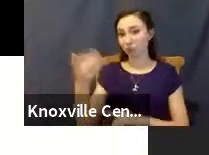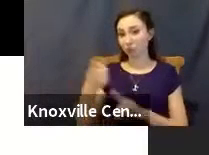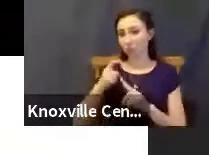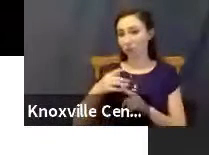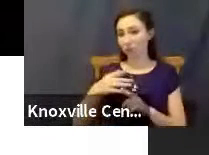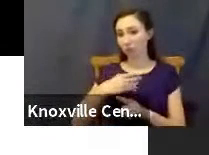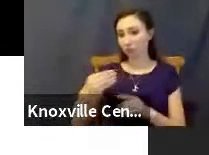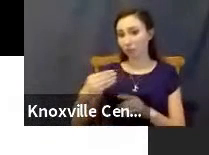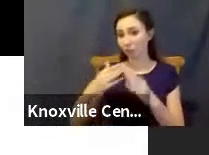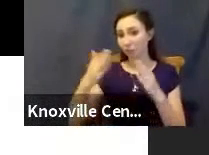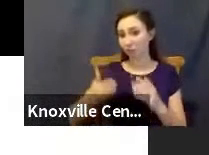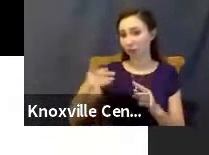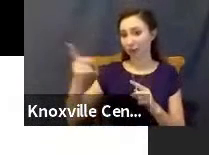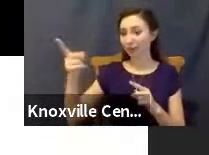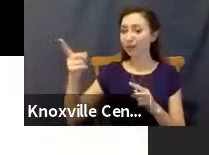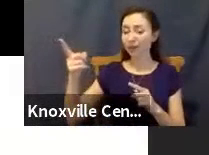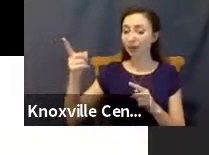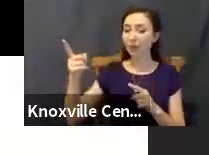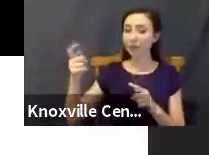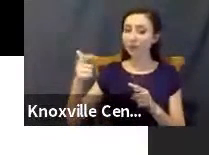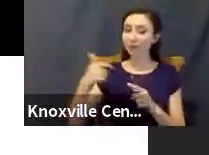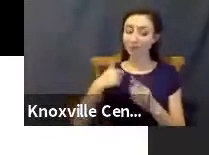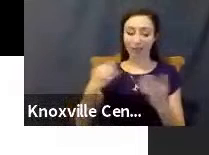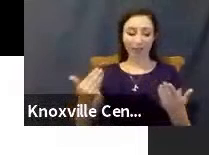recommendations that I have right over here.